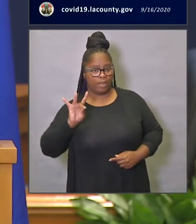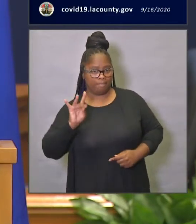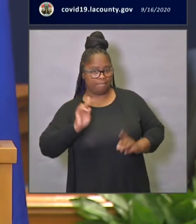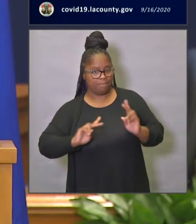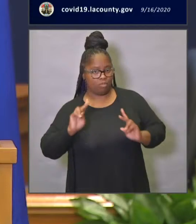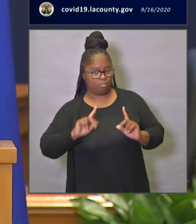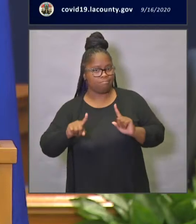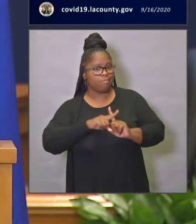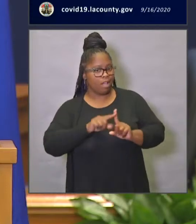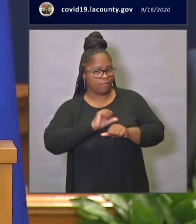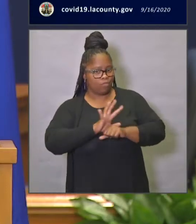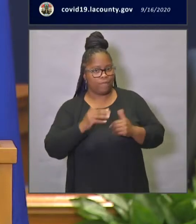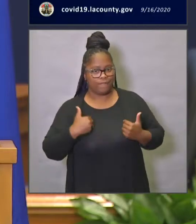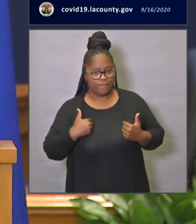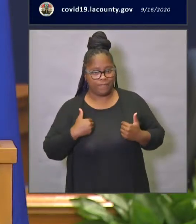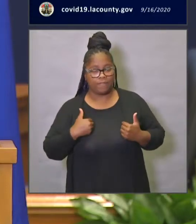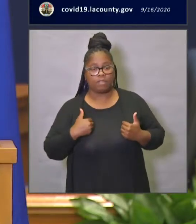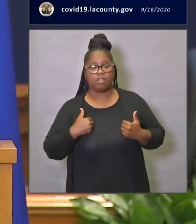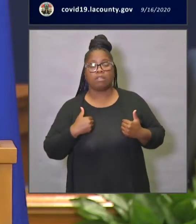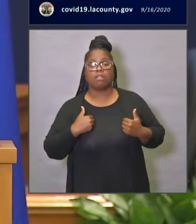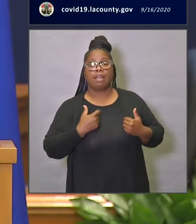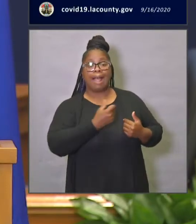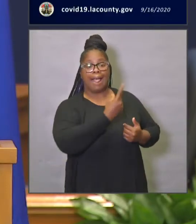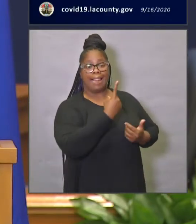256,148. These cases include